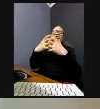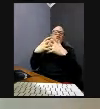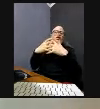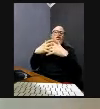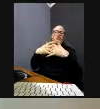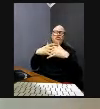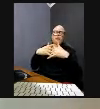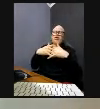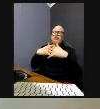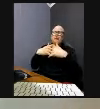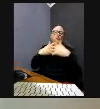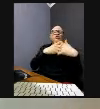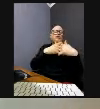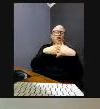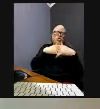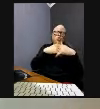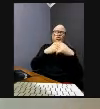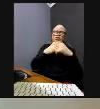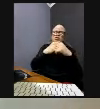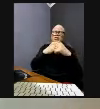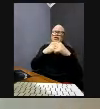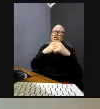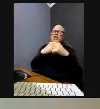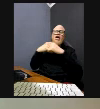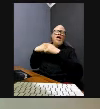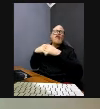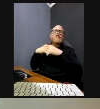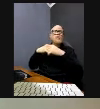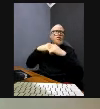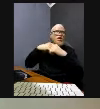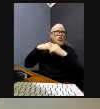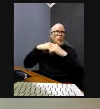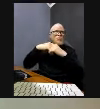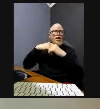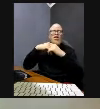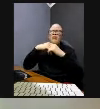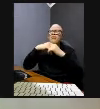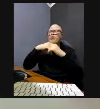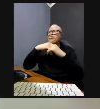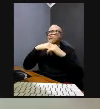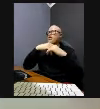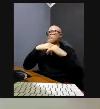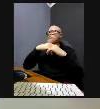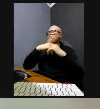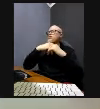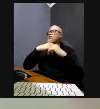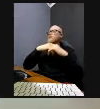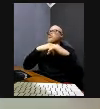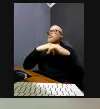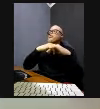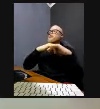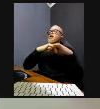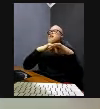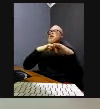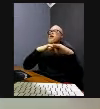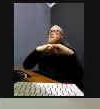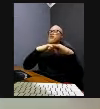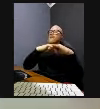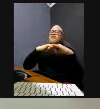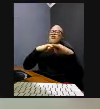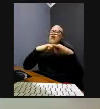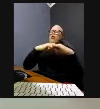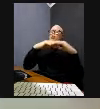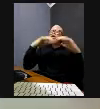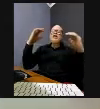the content creation space, not only persons with disabilities, everybody is complaining about. So then probably the question we should be asking